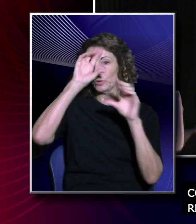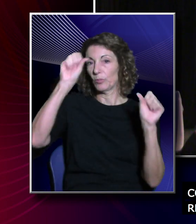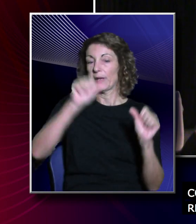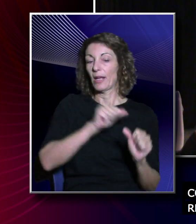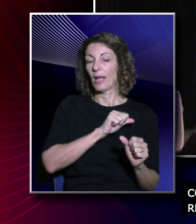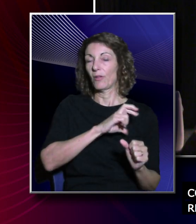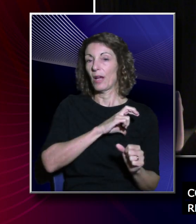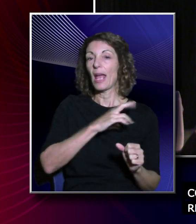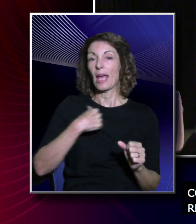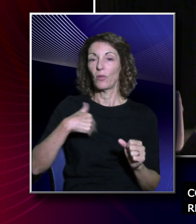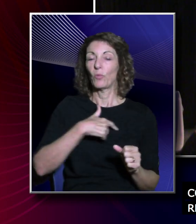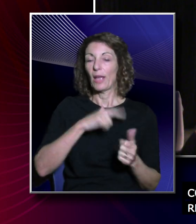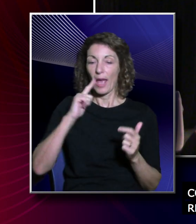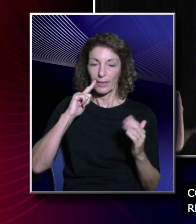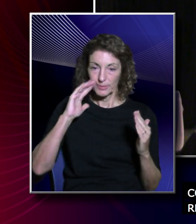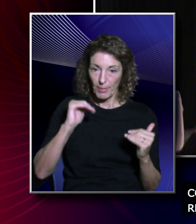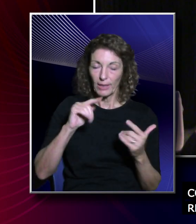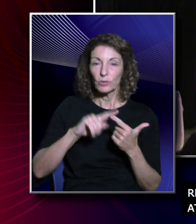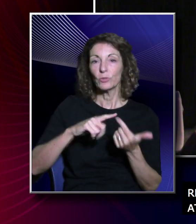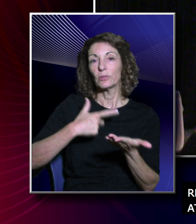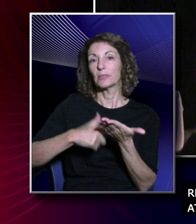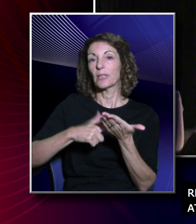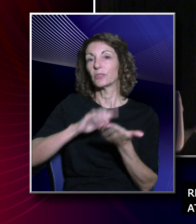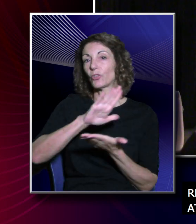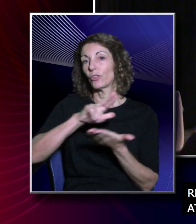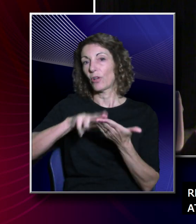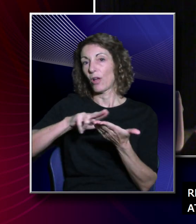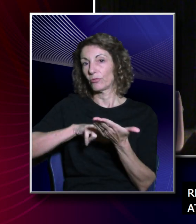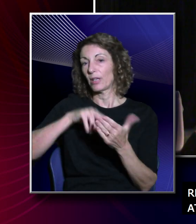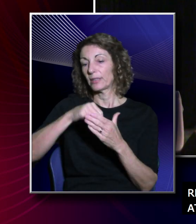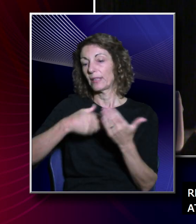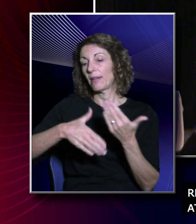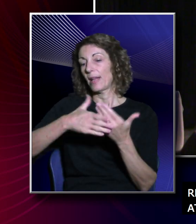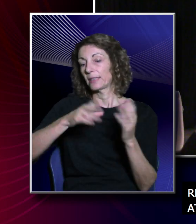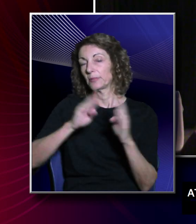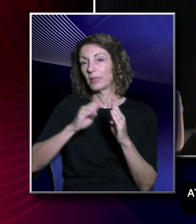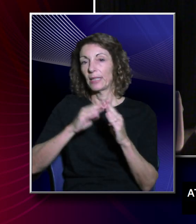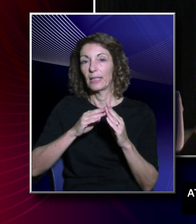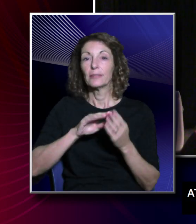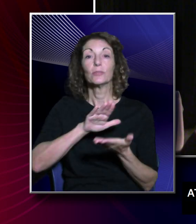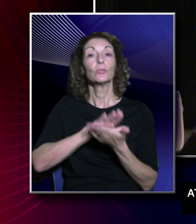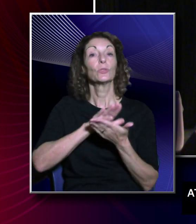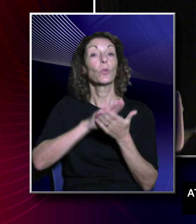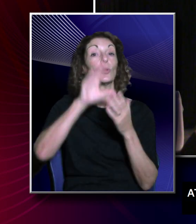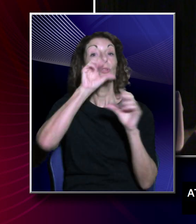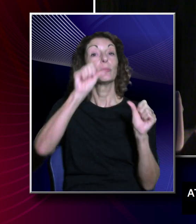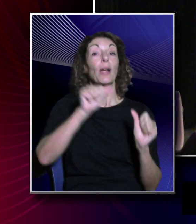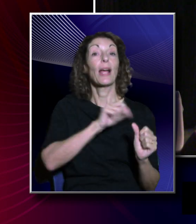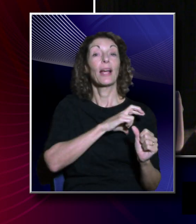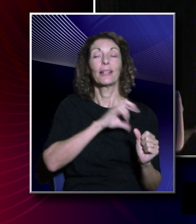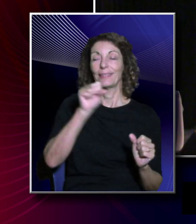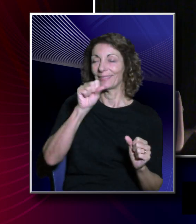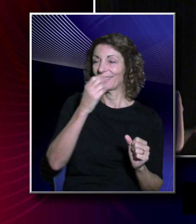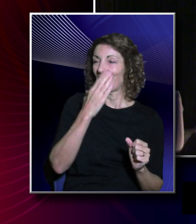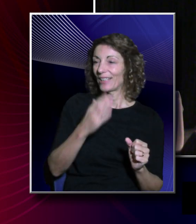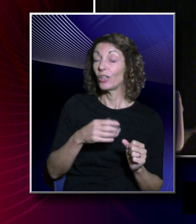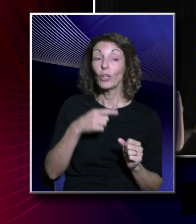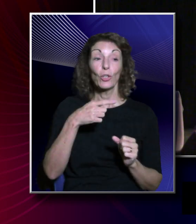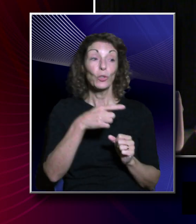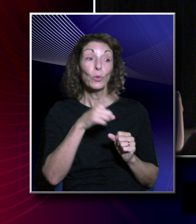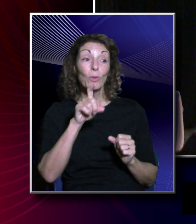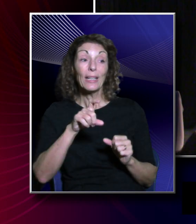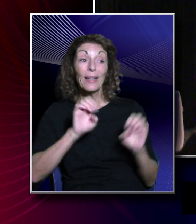discuss her contract at the next meeting. Yes, Okay? thank you. You're welcome. You need the evaluation before you can